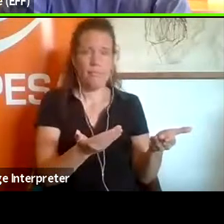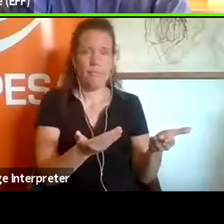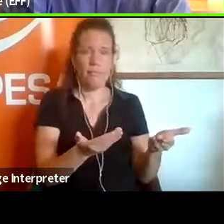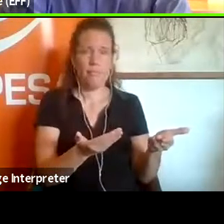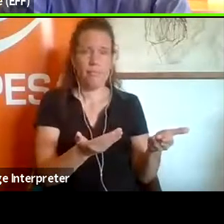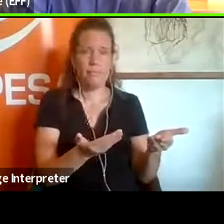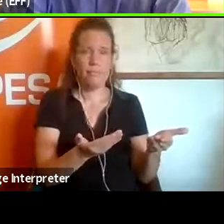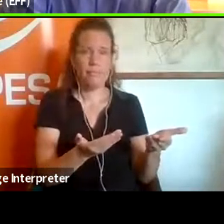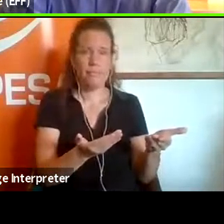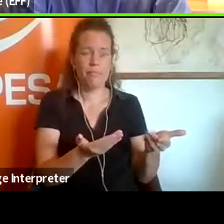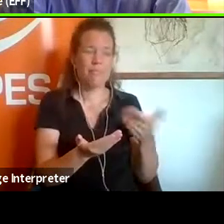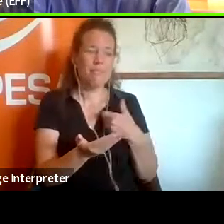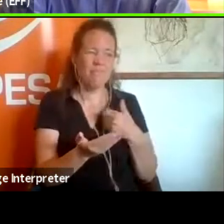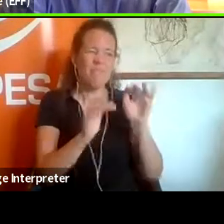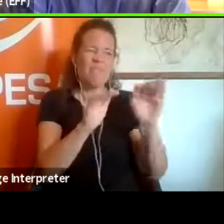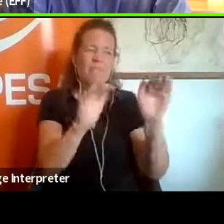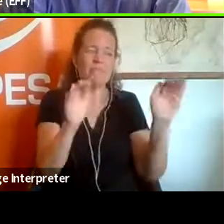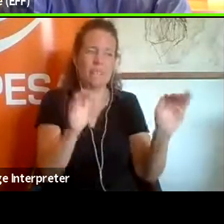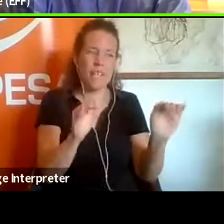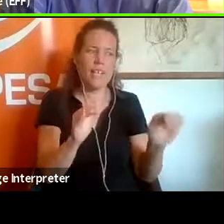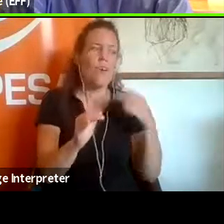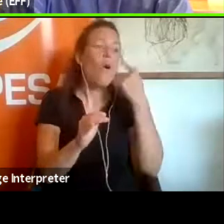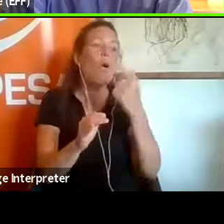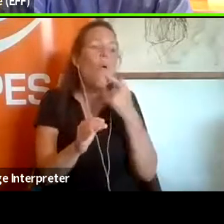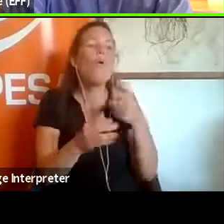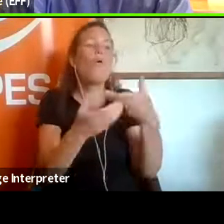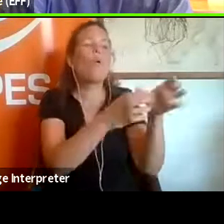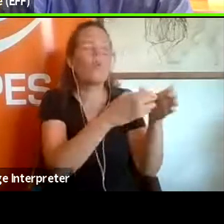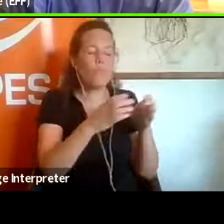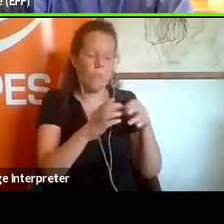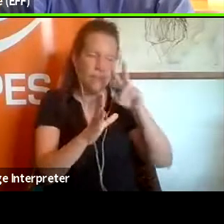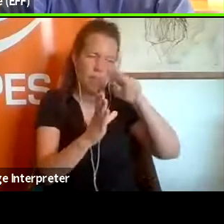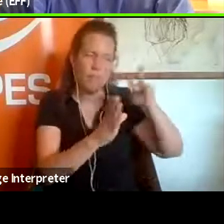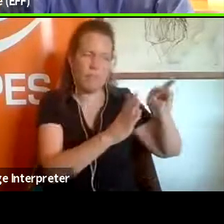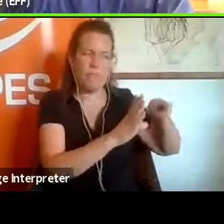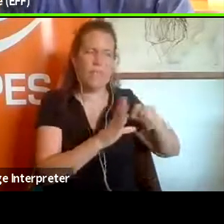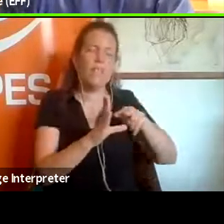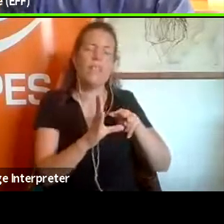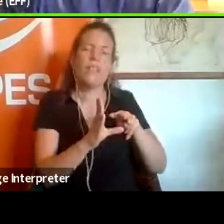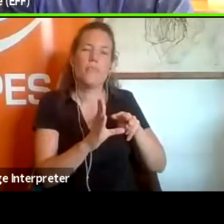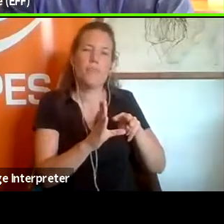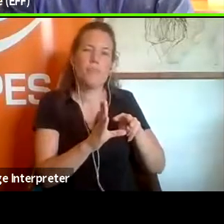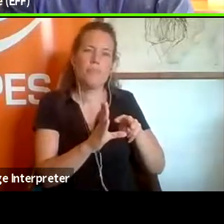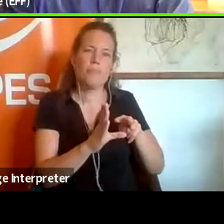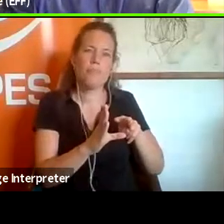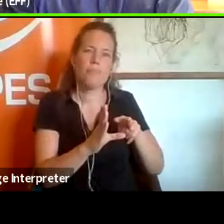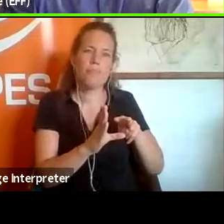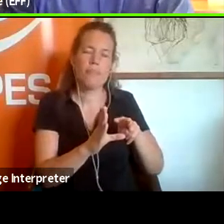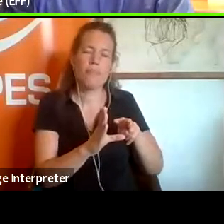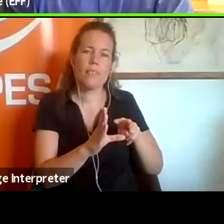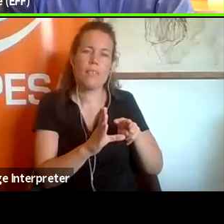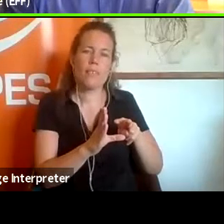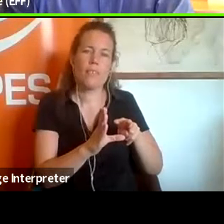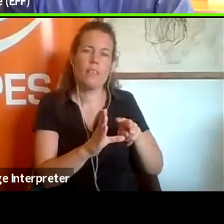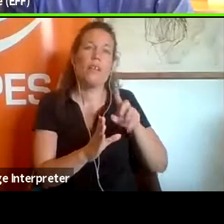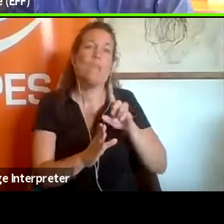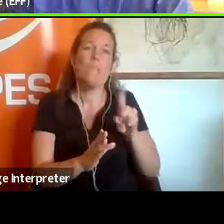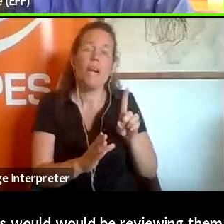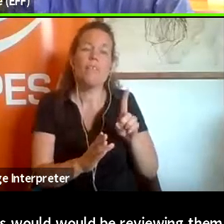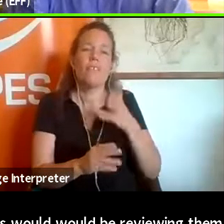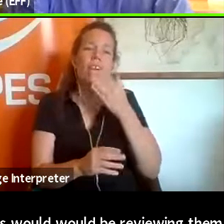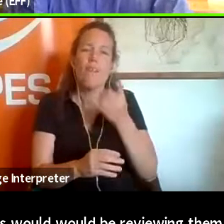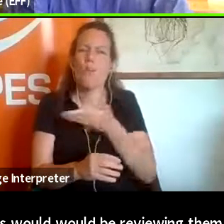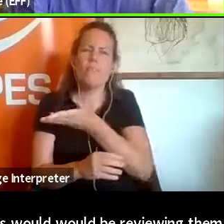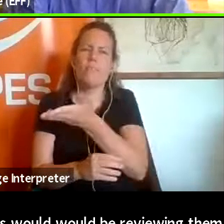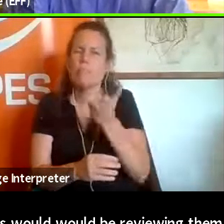we had notified that certain groups would be reviewing them. And so but I do want folks to have an understanding